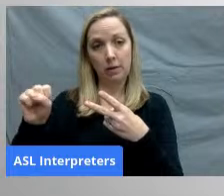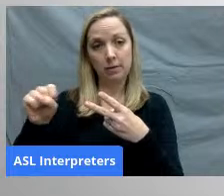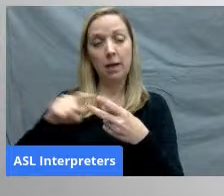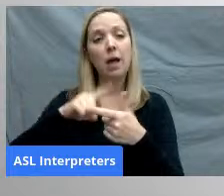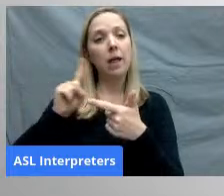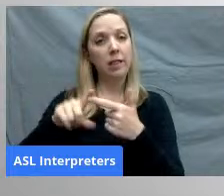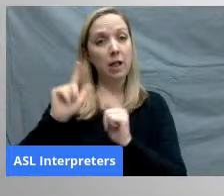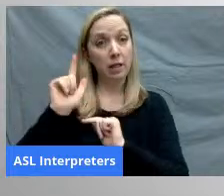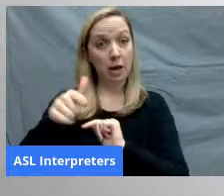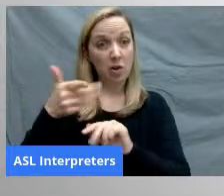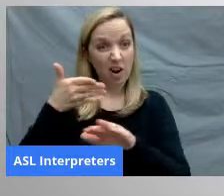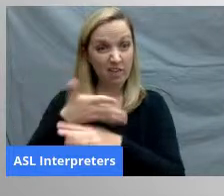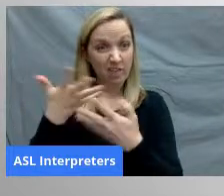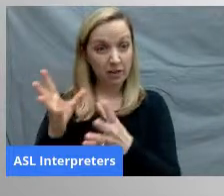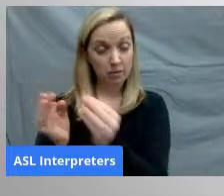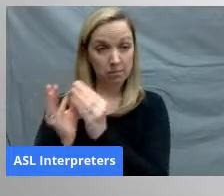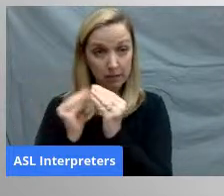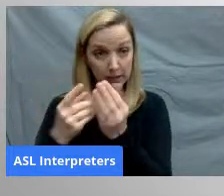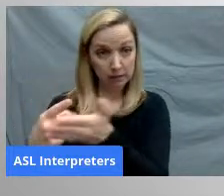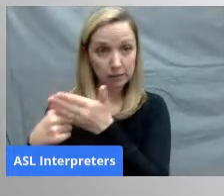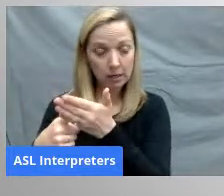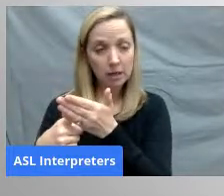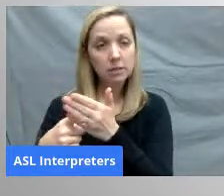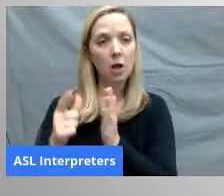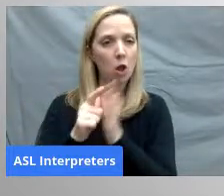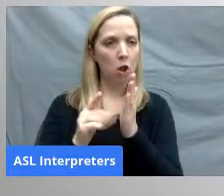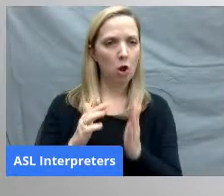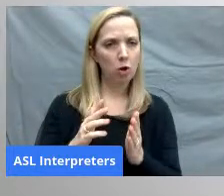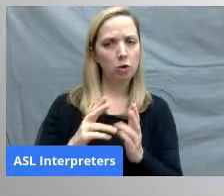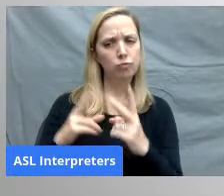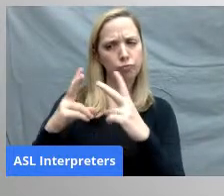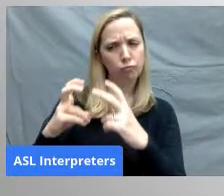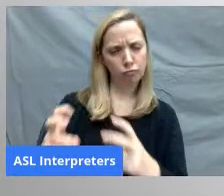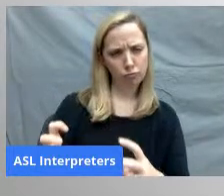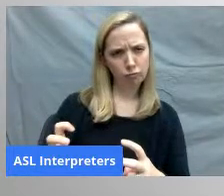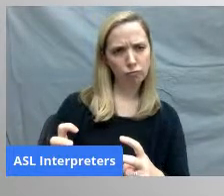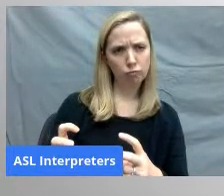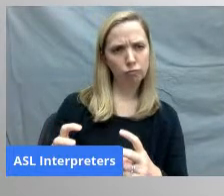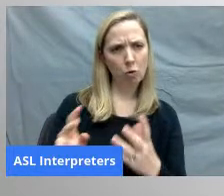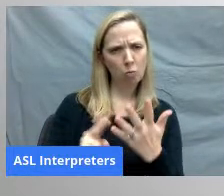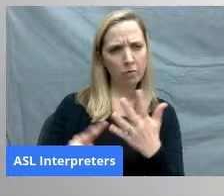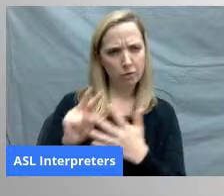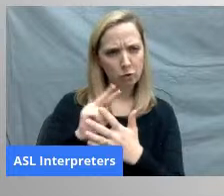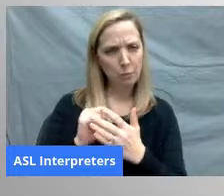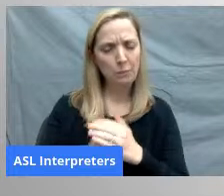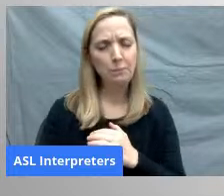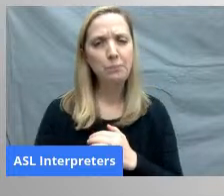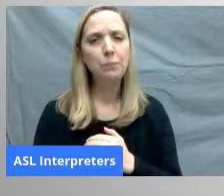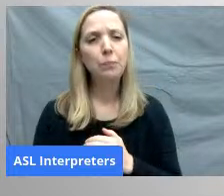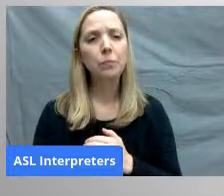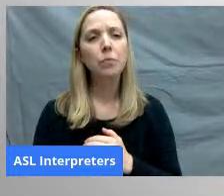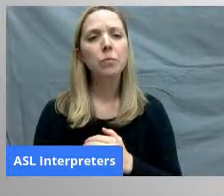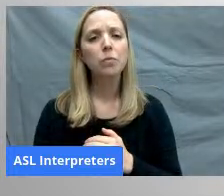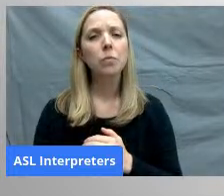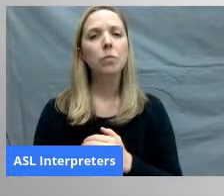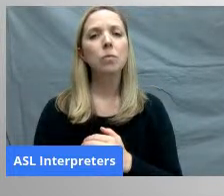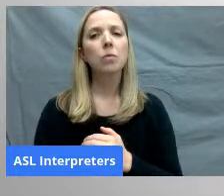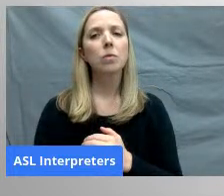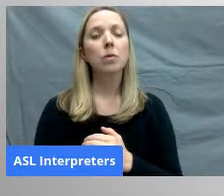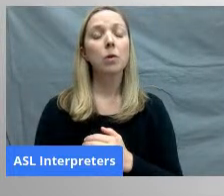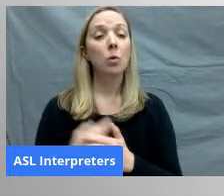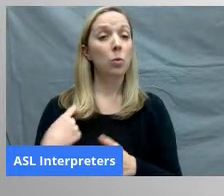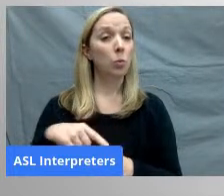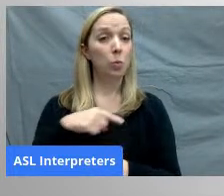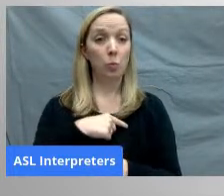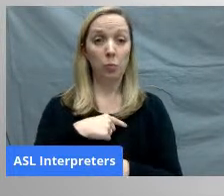comments following the recommendation from the small group that we've responded to in policy at